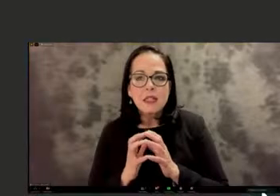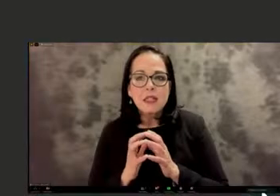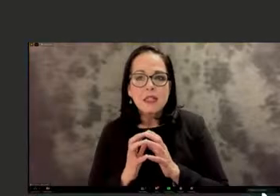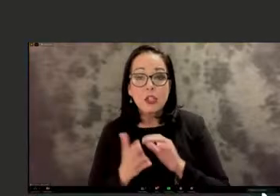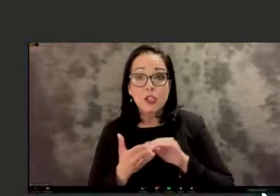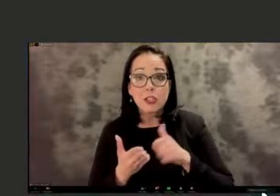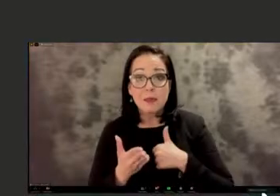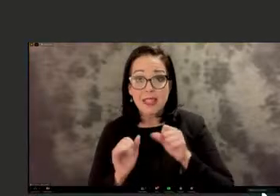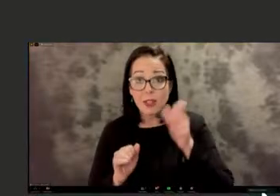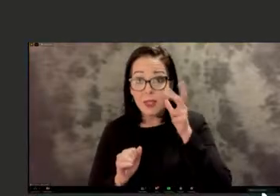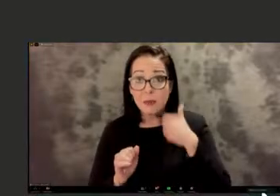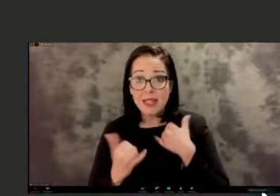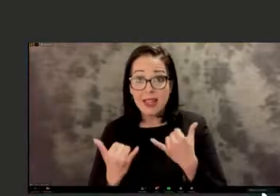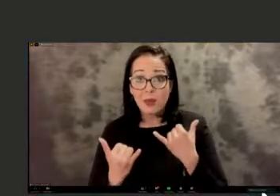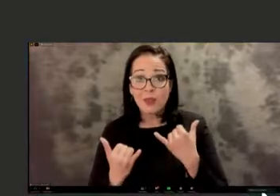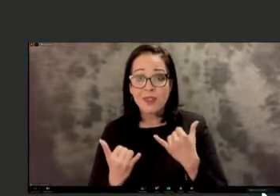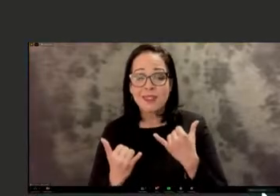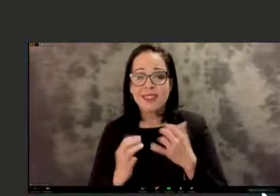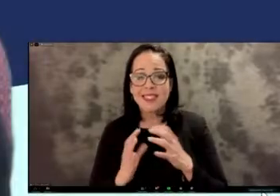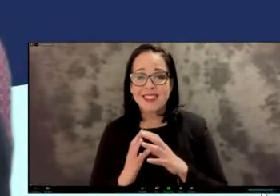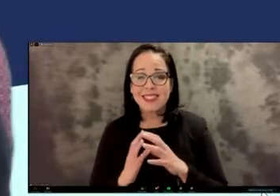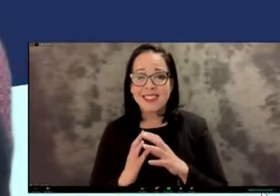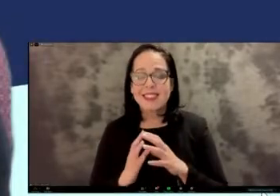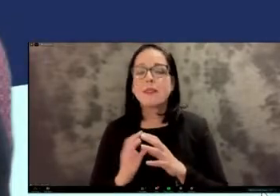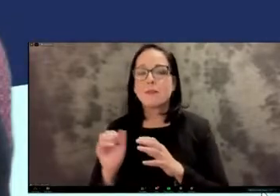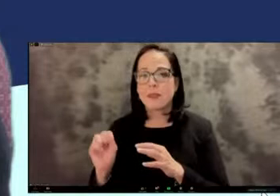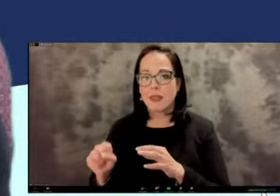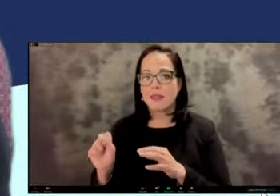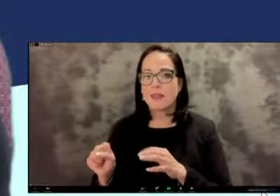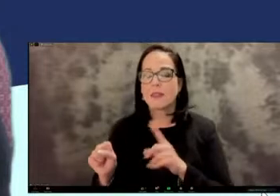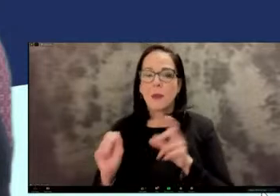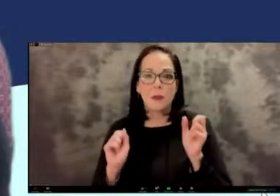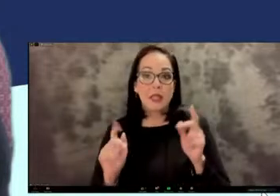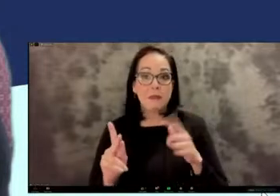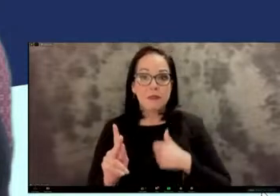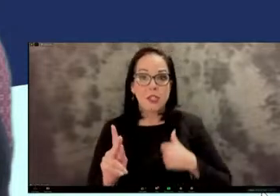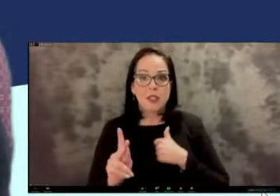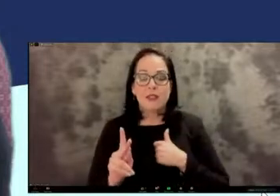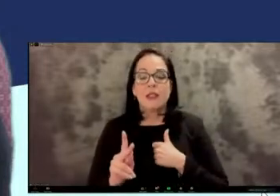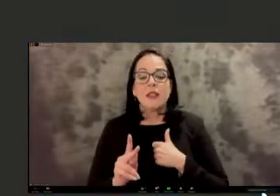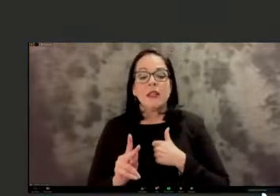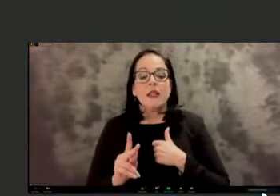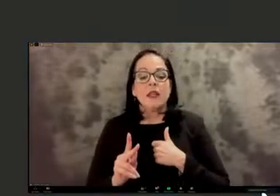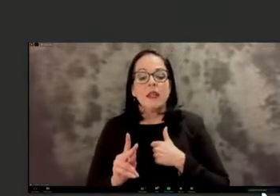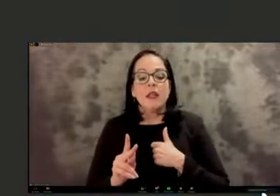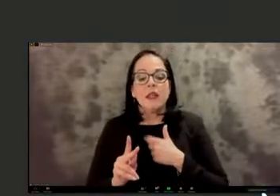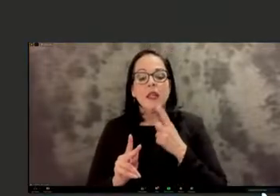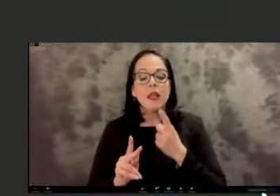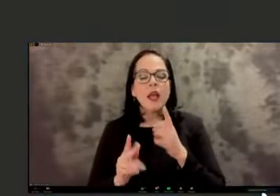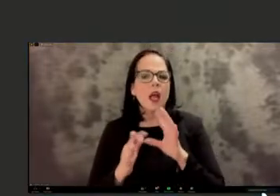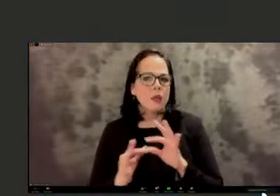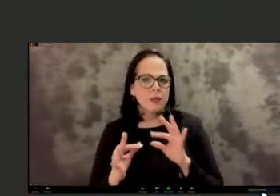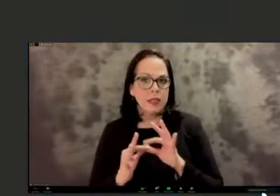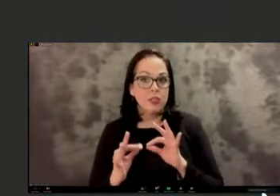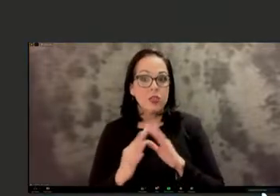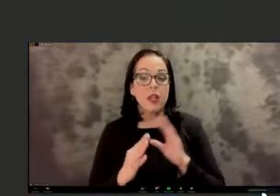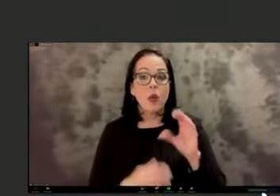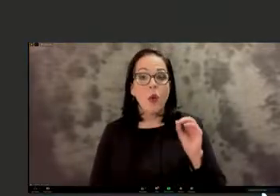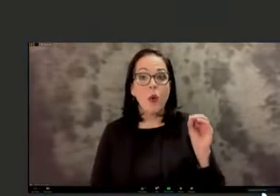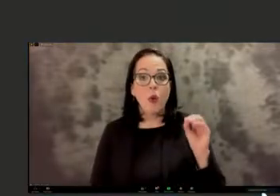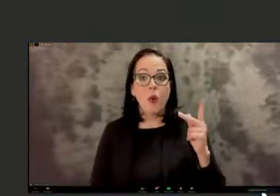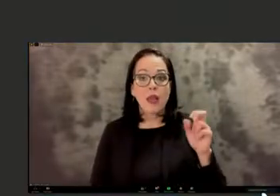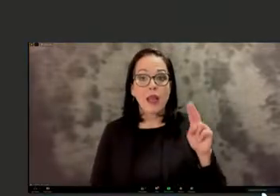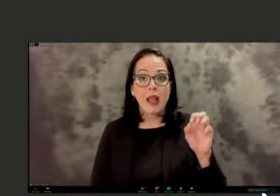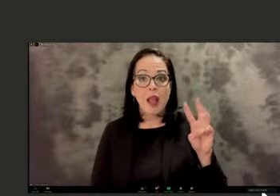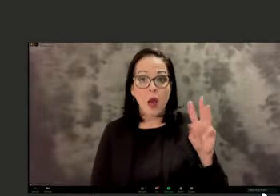Excuse me, can you hear me? Yes. Okay, sorry. I was just going to mention in Okinawa,